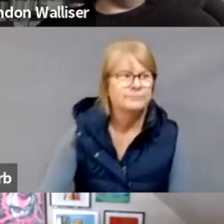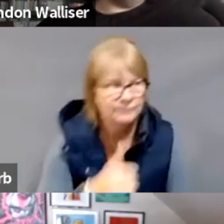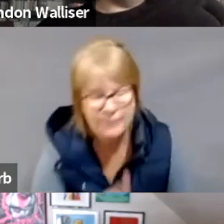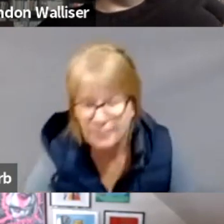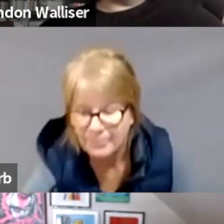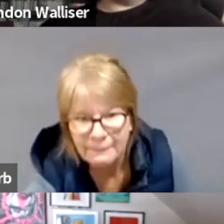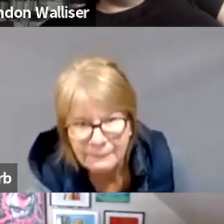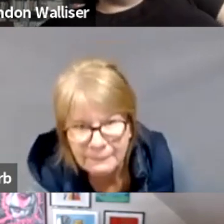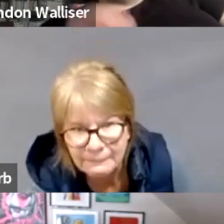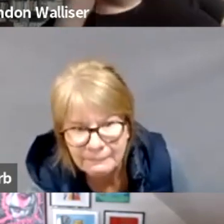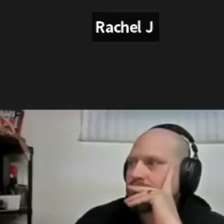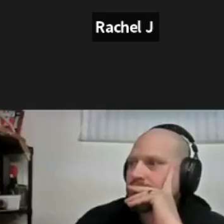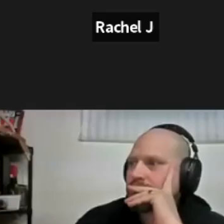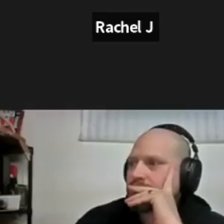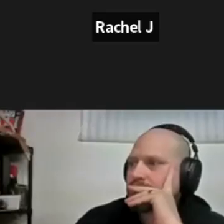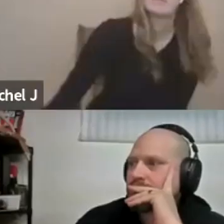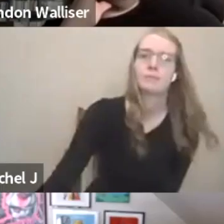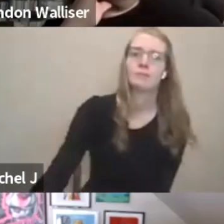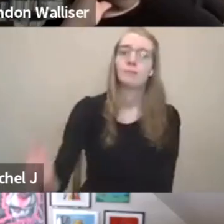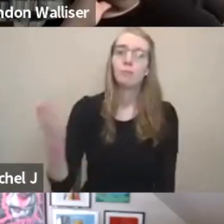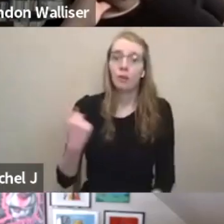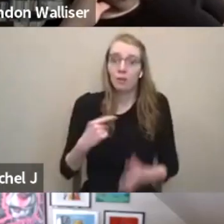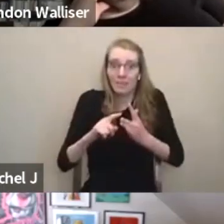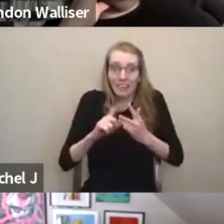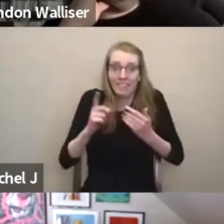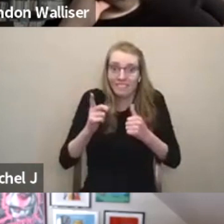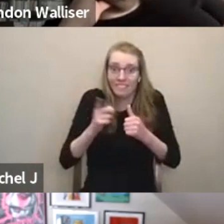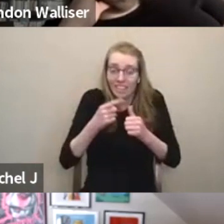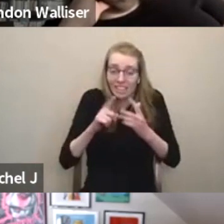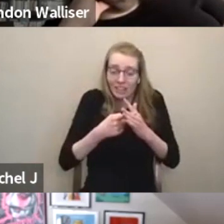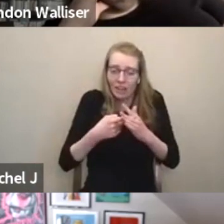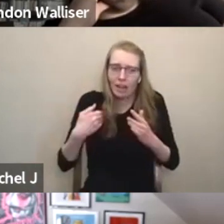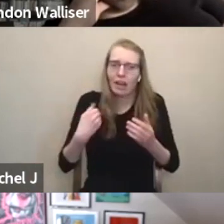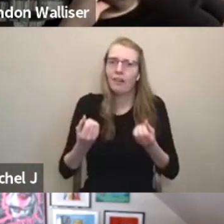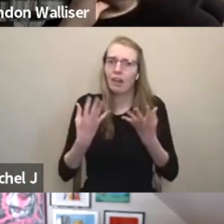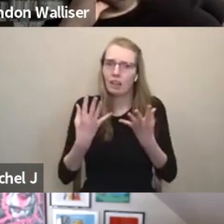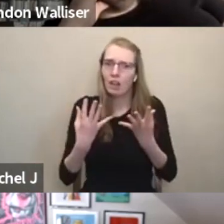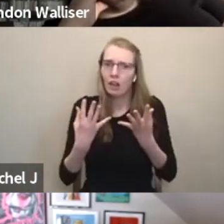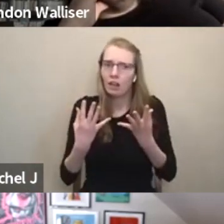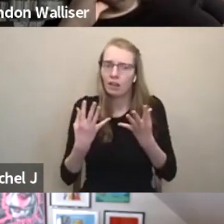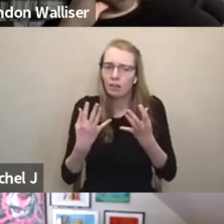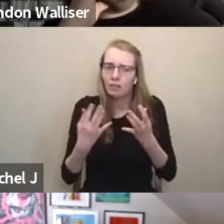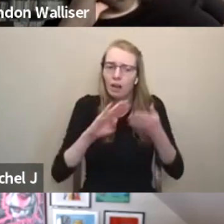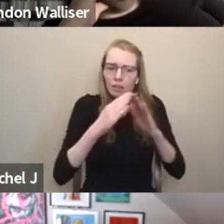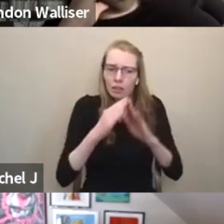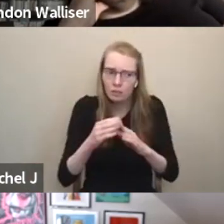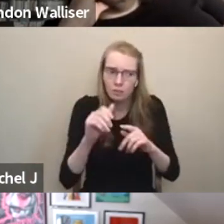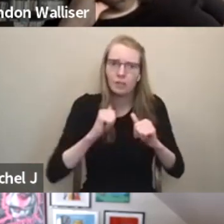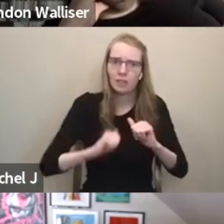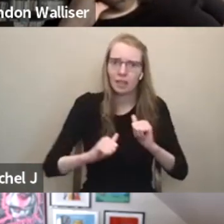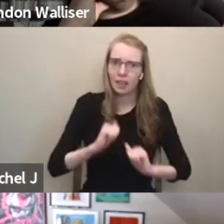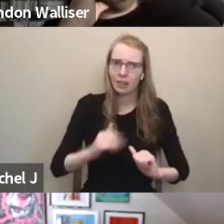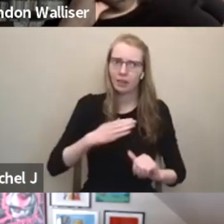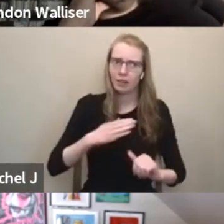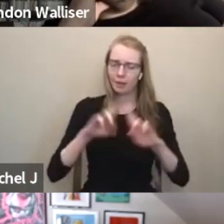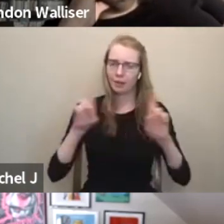first starting out, when I would have a lot of amateur theater in my resume, one of the things that it gave me opportunities to do that I wouldn't necessarily have